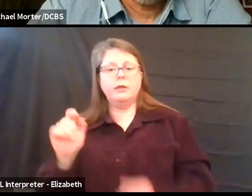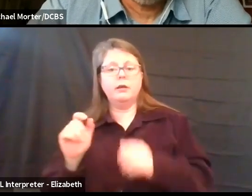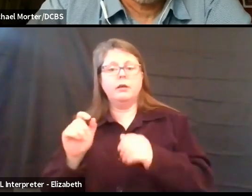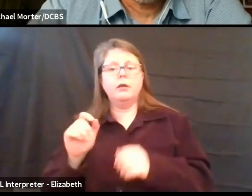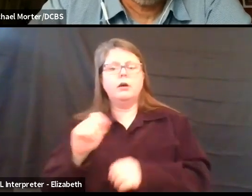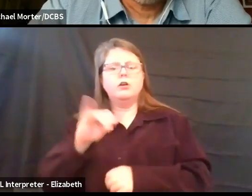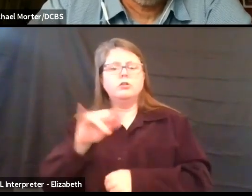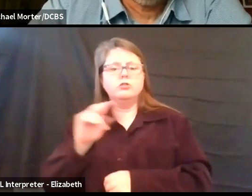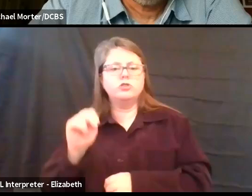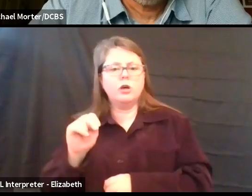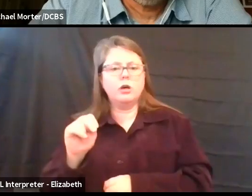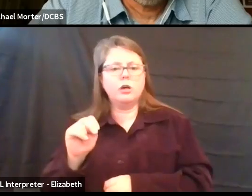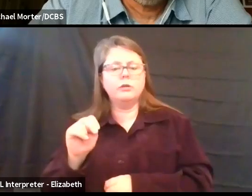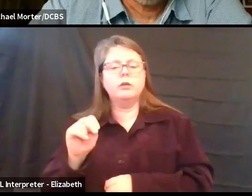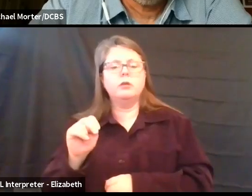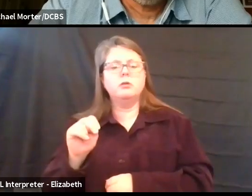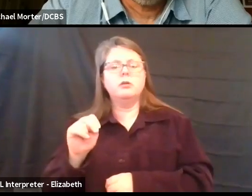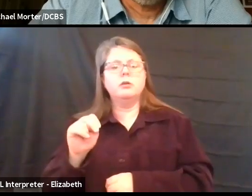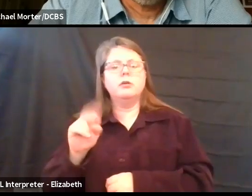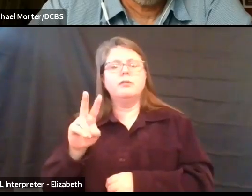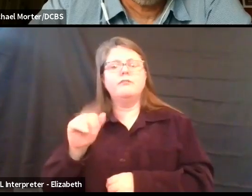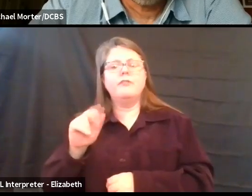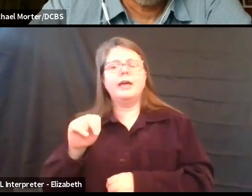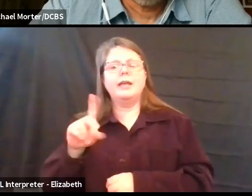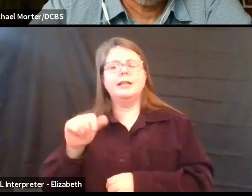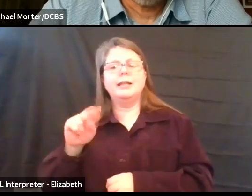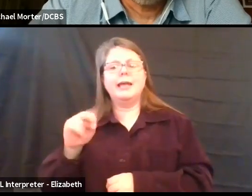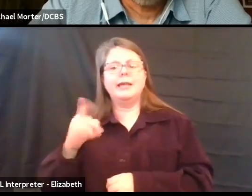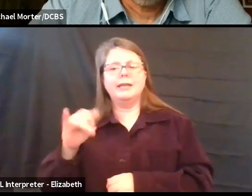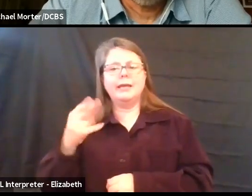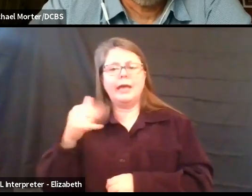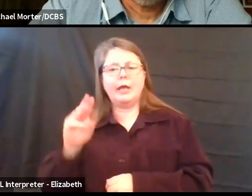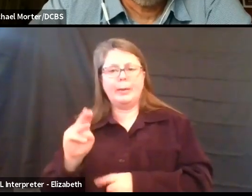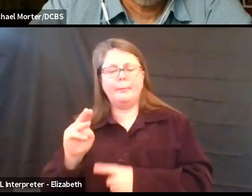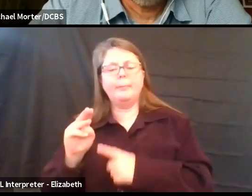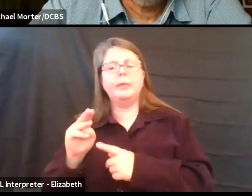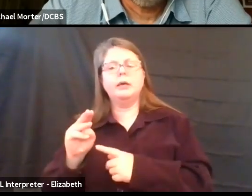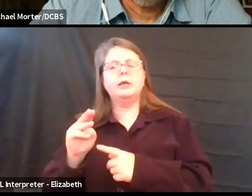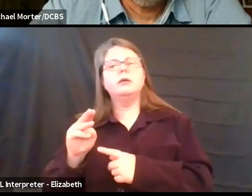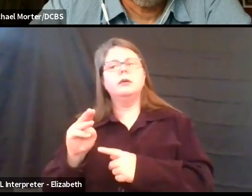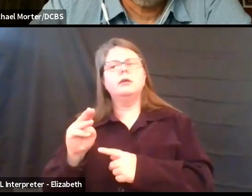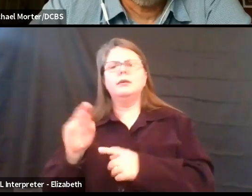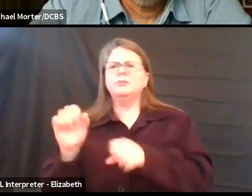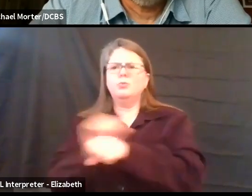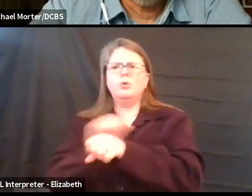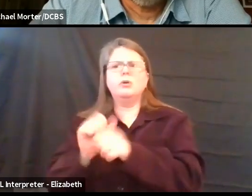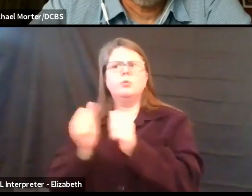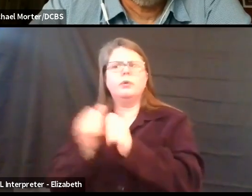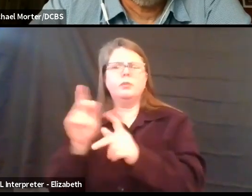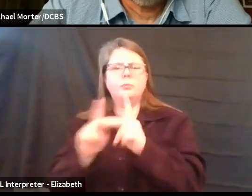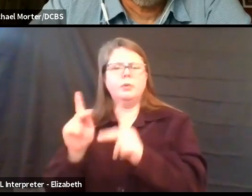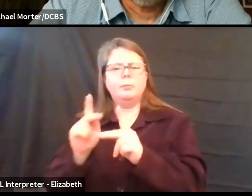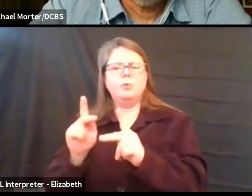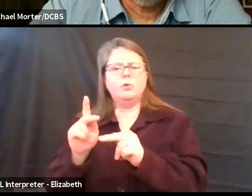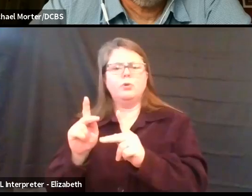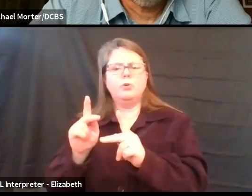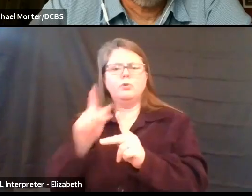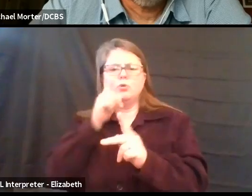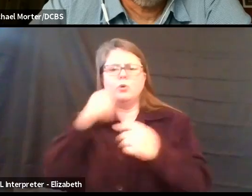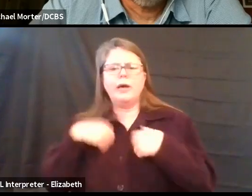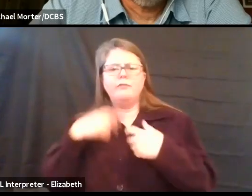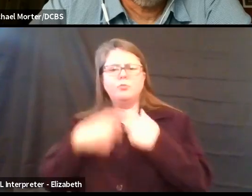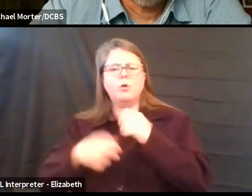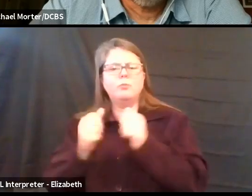been involved with issues around manufactured housing for, I'm going to say, decades, and is a wonderful resource